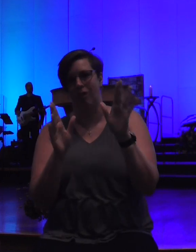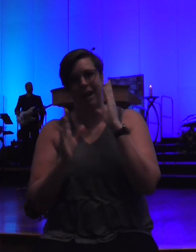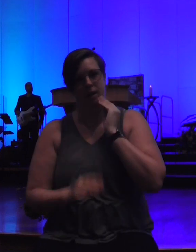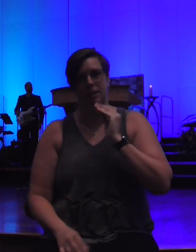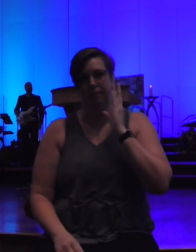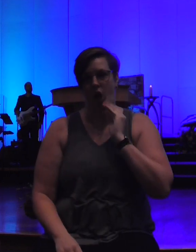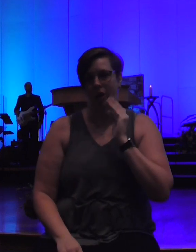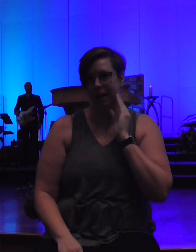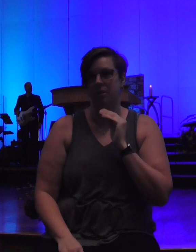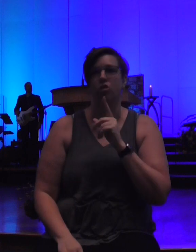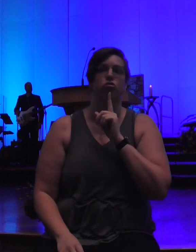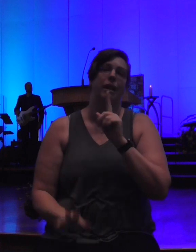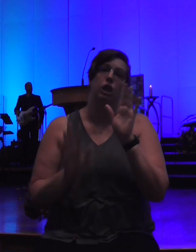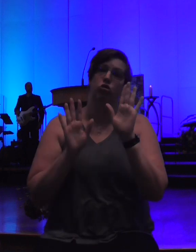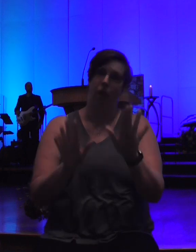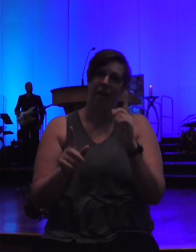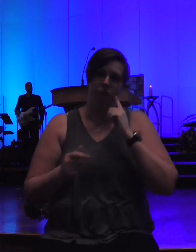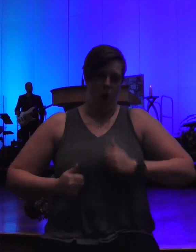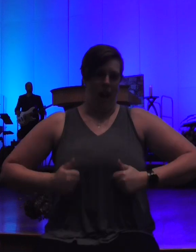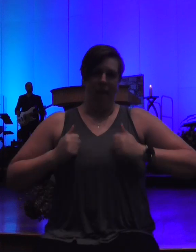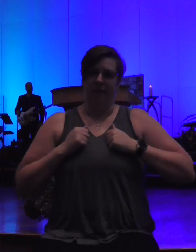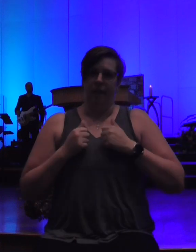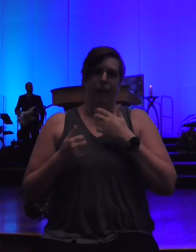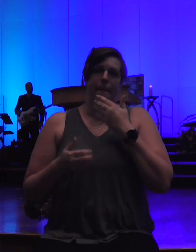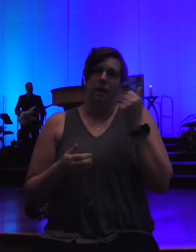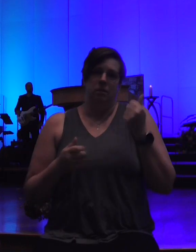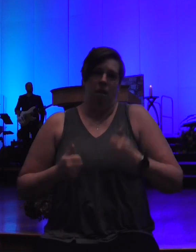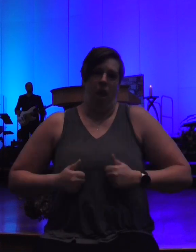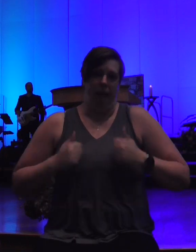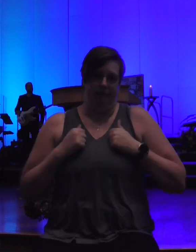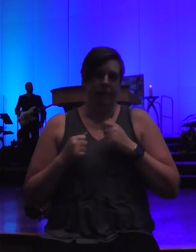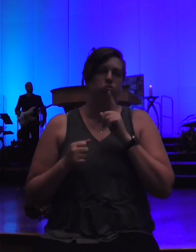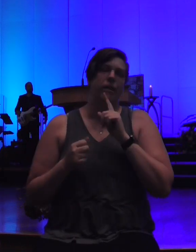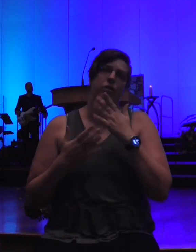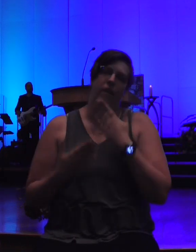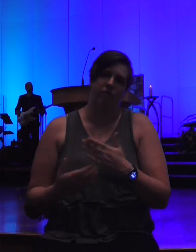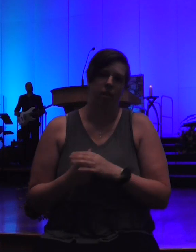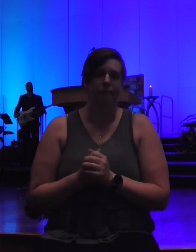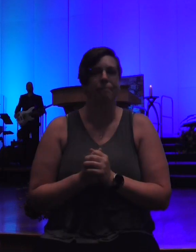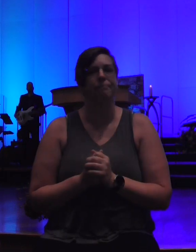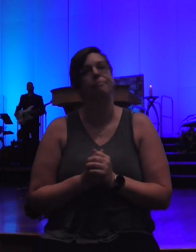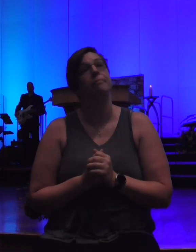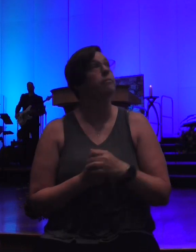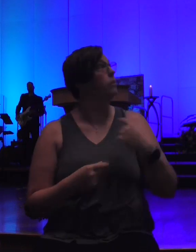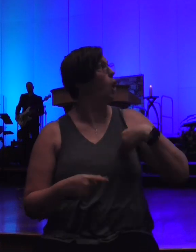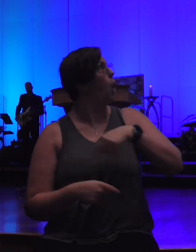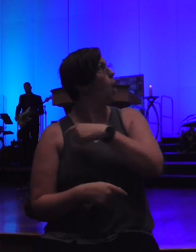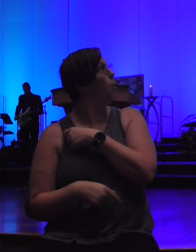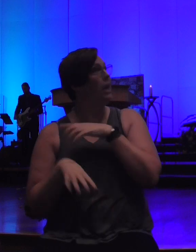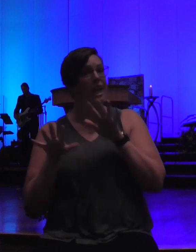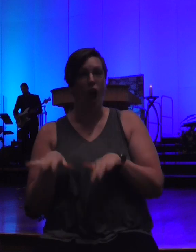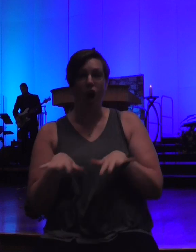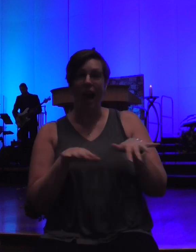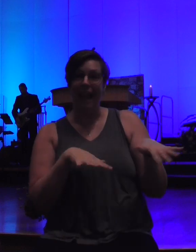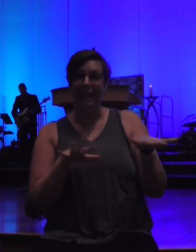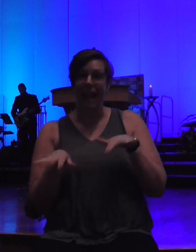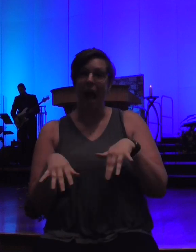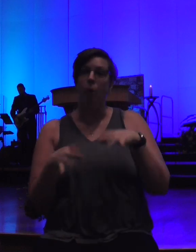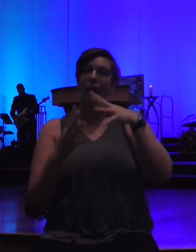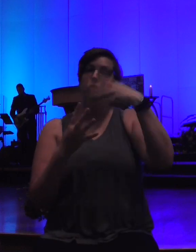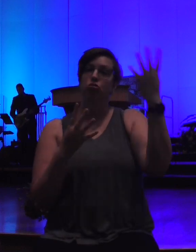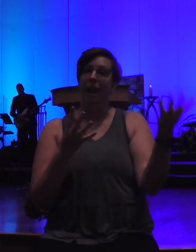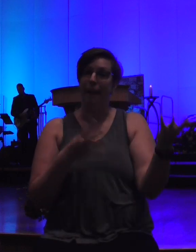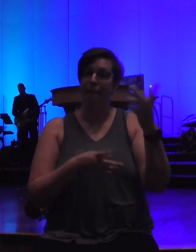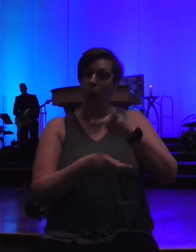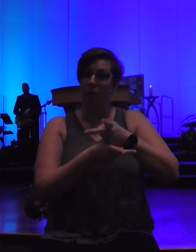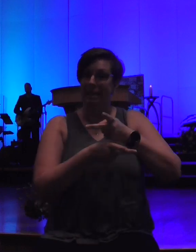Great tools for living a great life, and so grateful for Dr. Patty. We are hanging out at Rainbow Day Camp talking to some kids. A